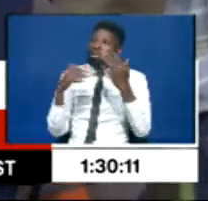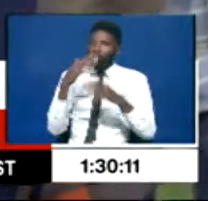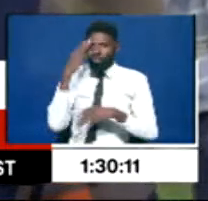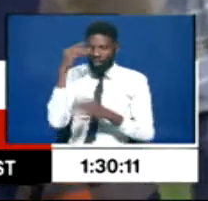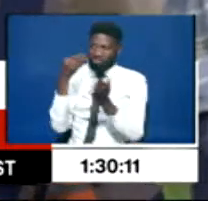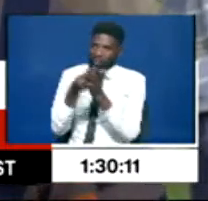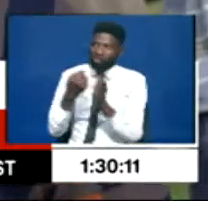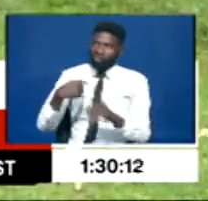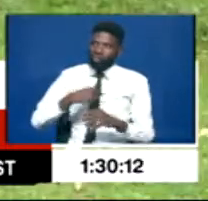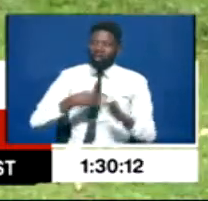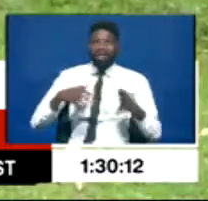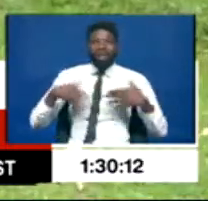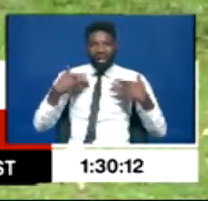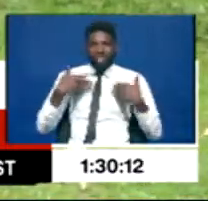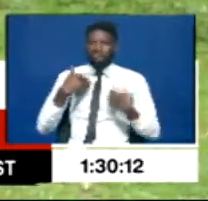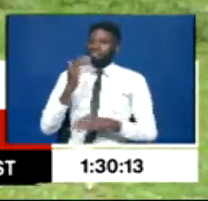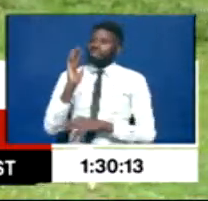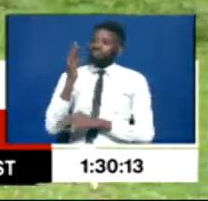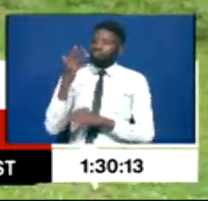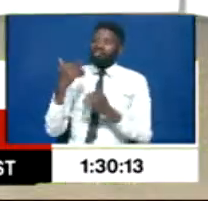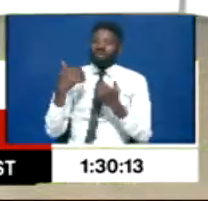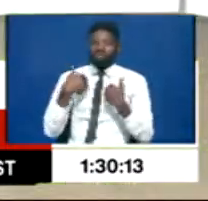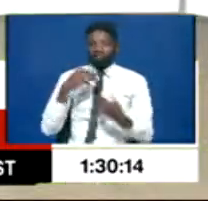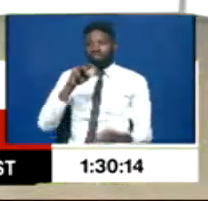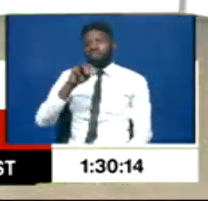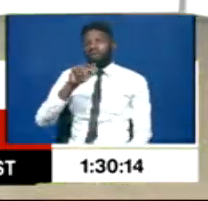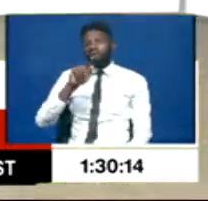kupatiwa miti ya mkadania.